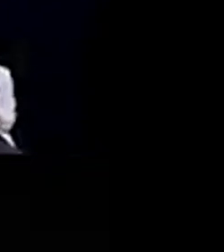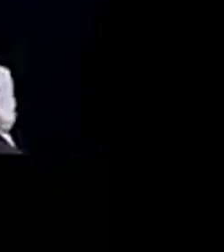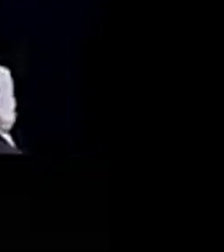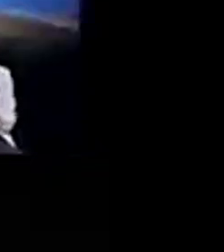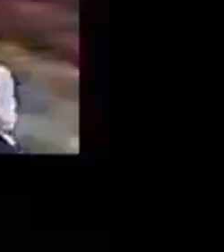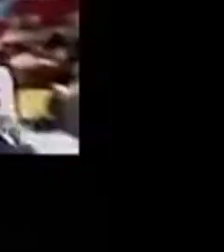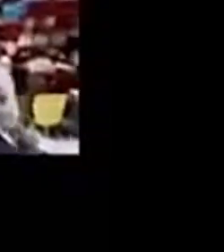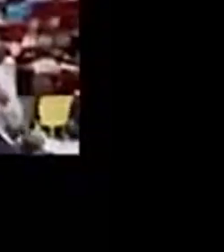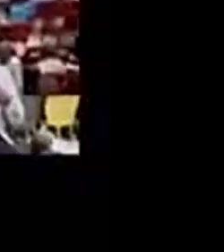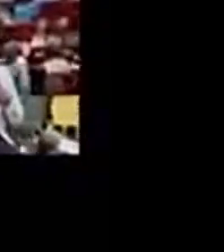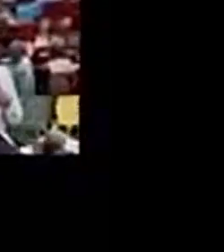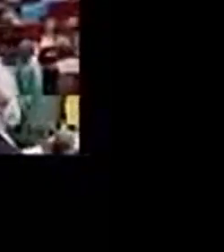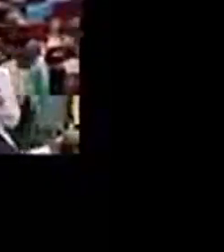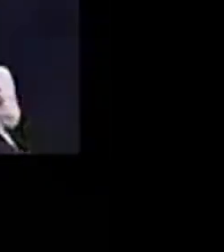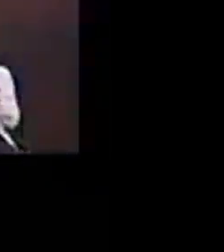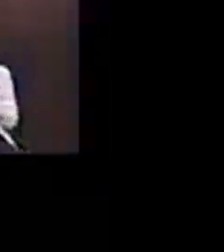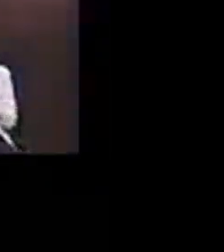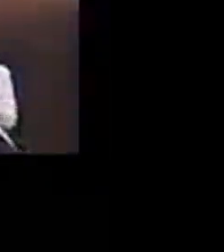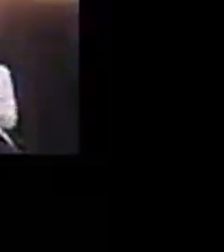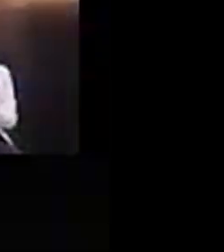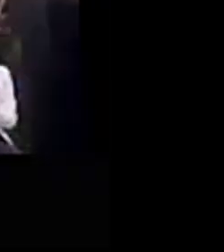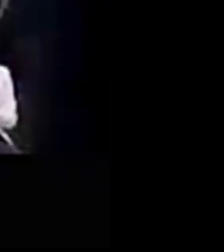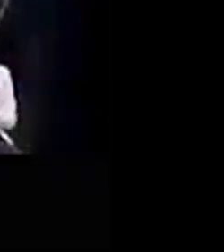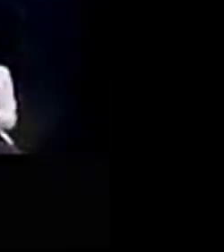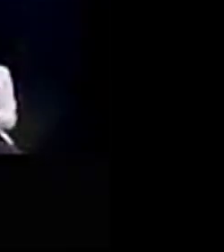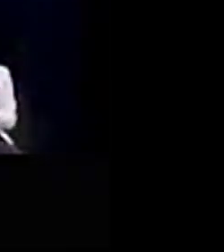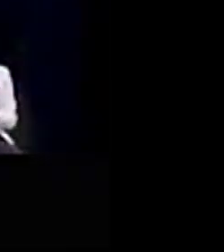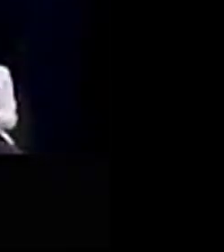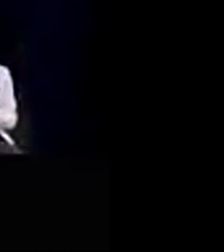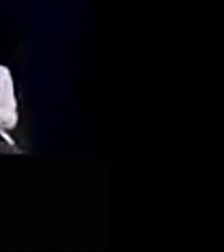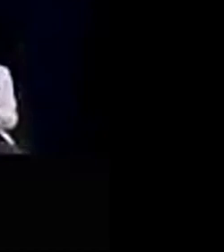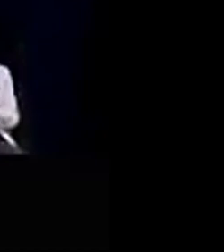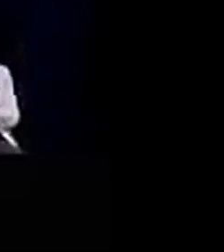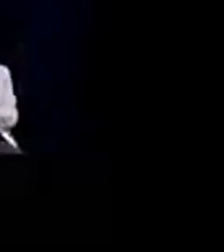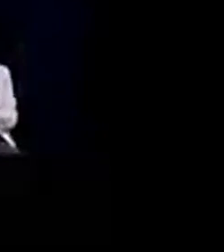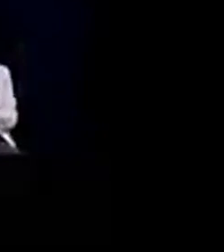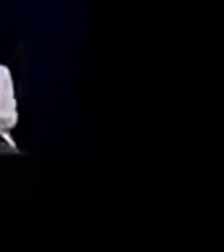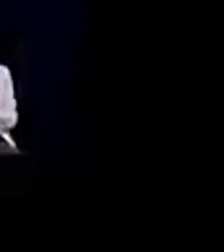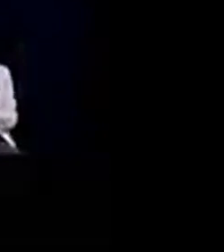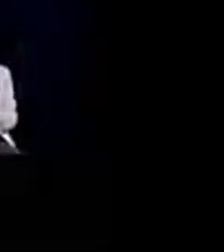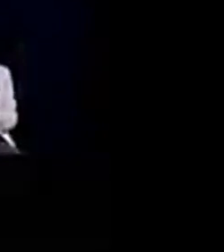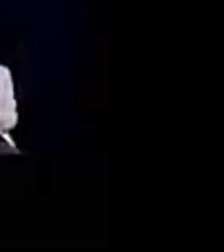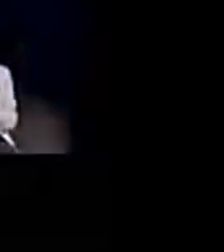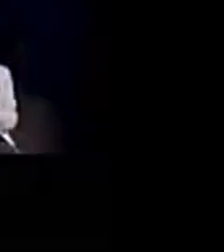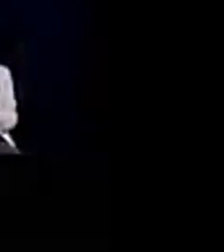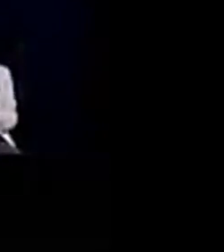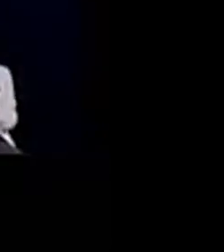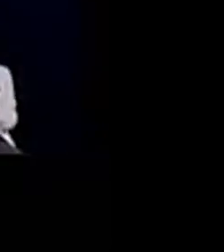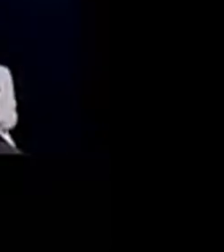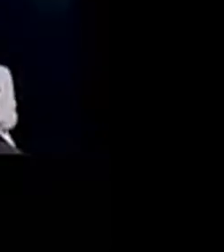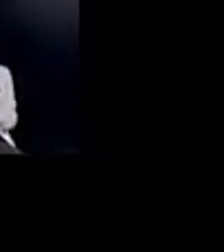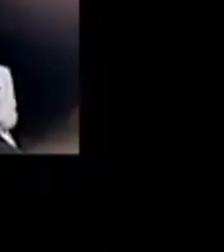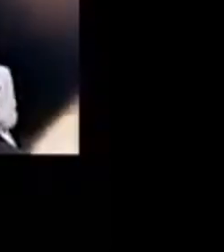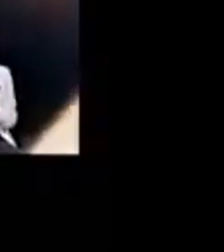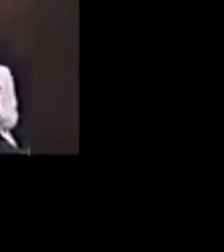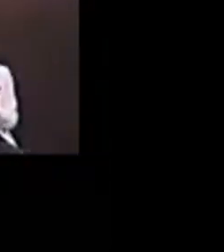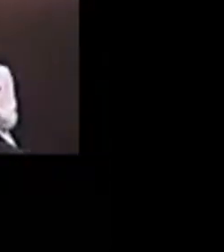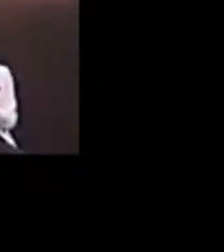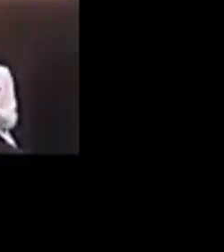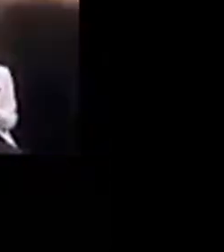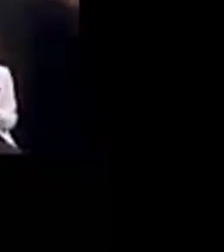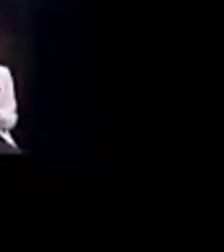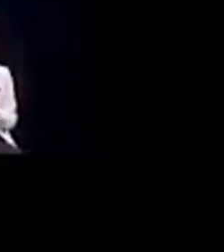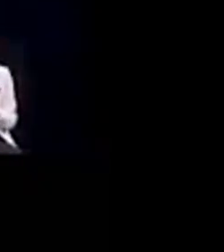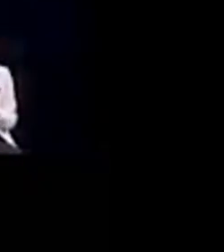there. I don't want to go too much into the bread. The food we eat.